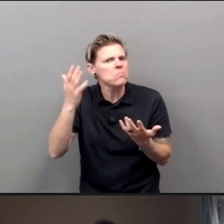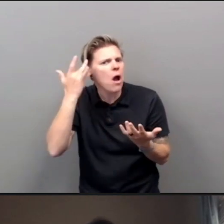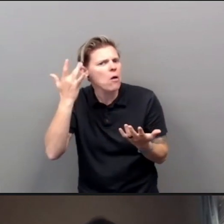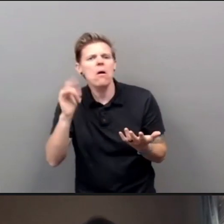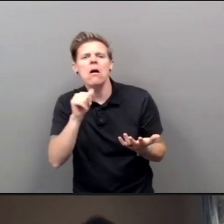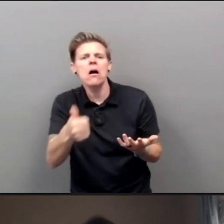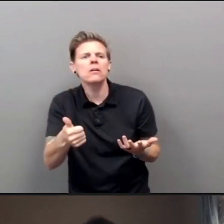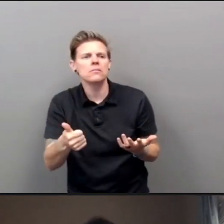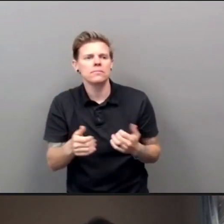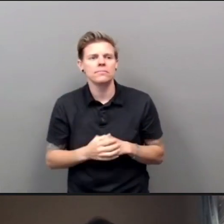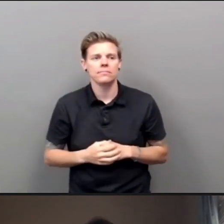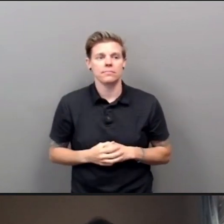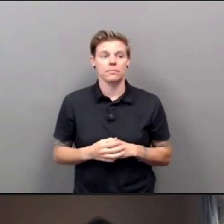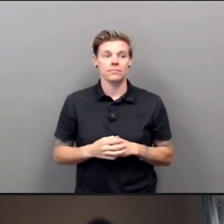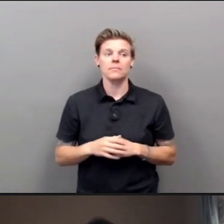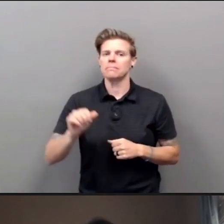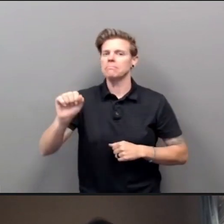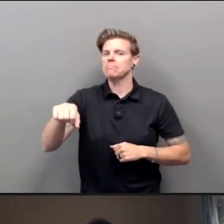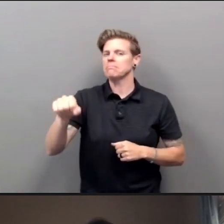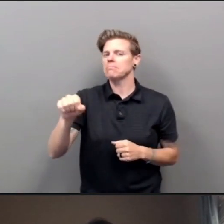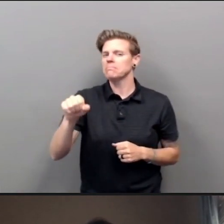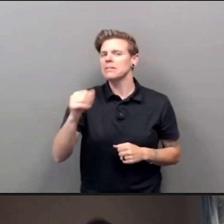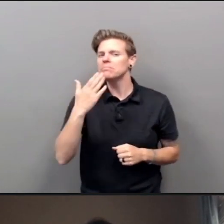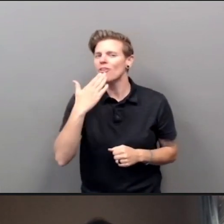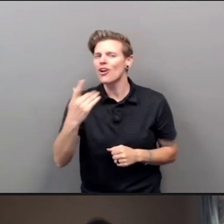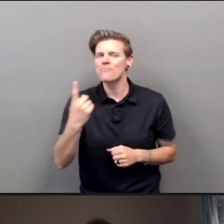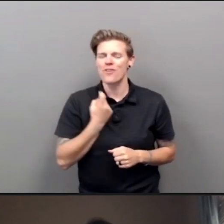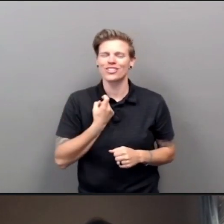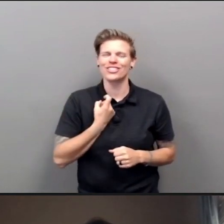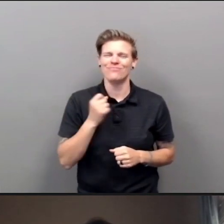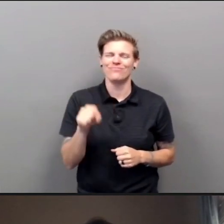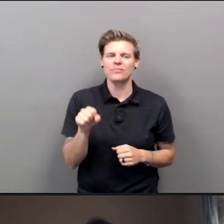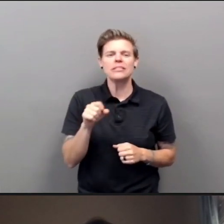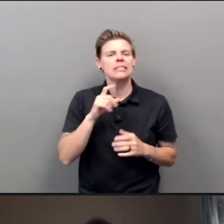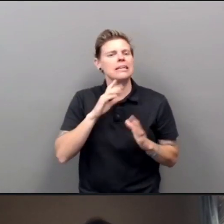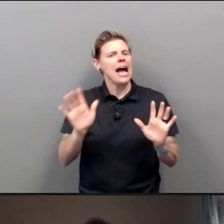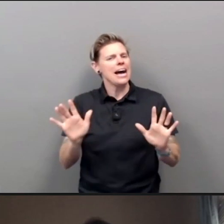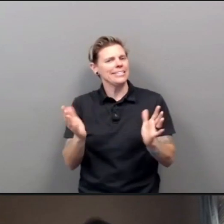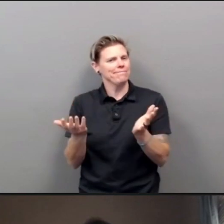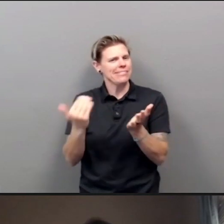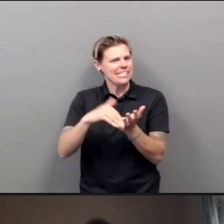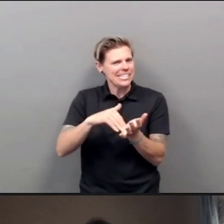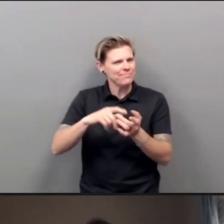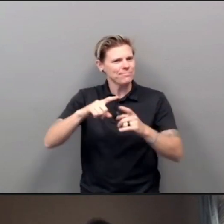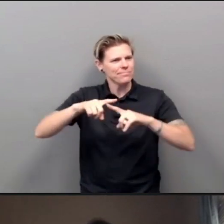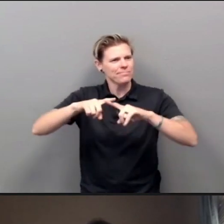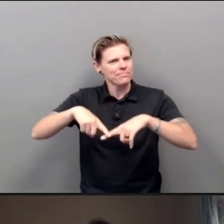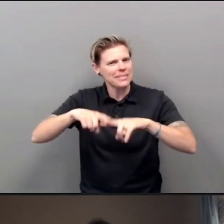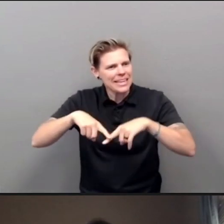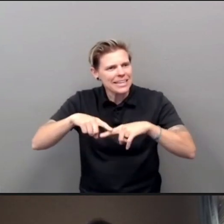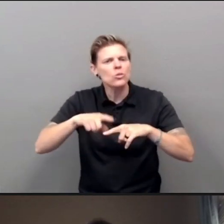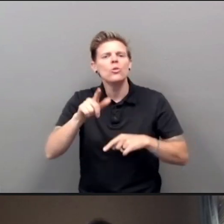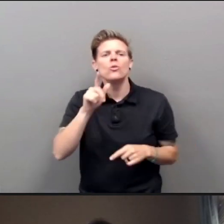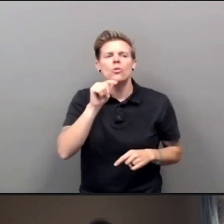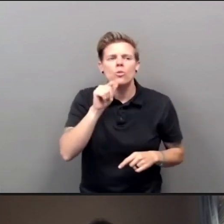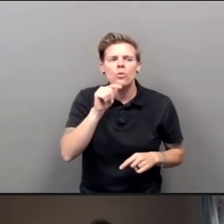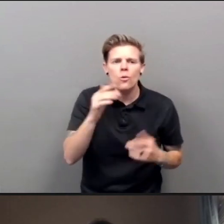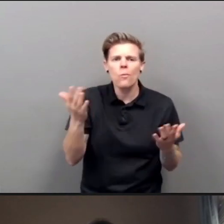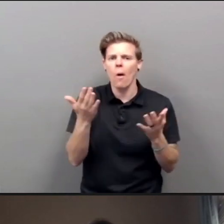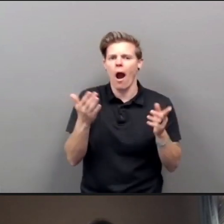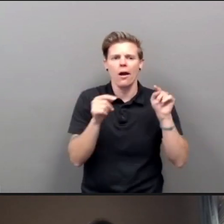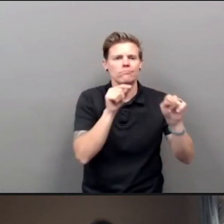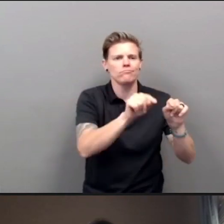on which EMTs you talk to about whether they're required to be vaccinated or not. So for example, all of